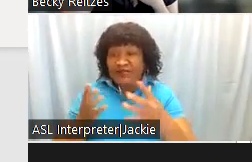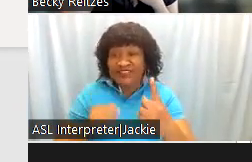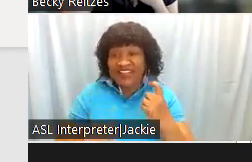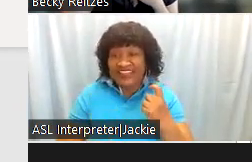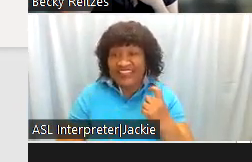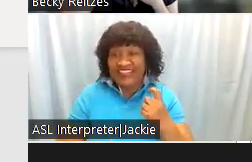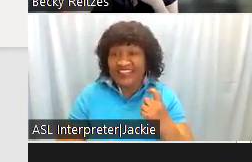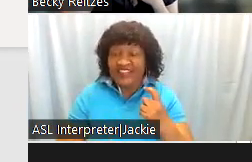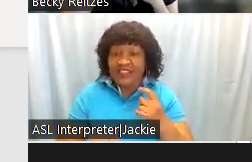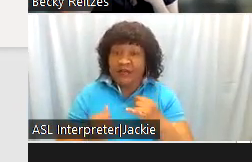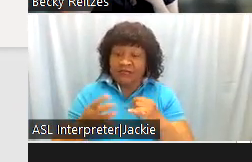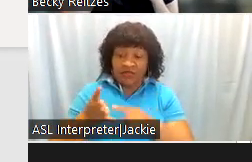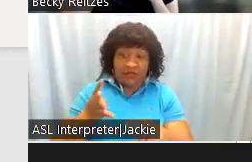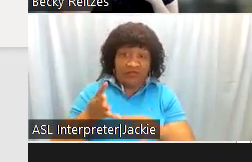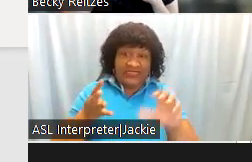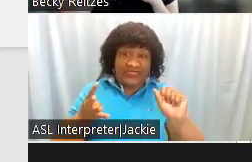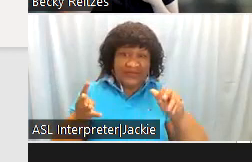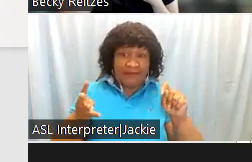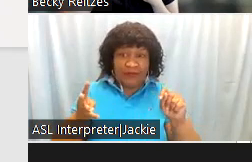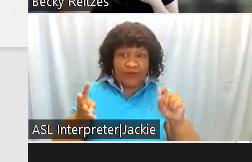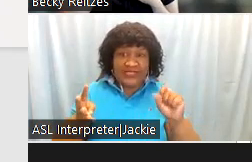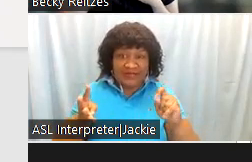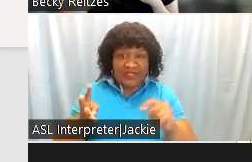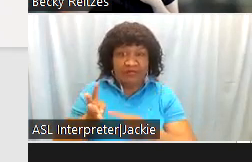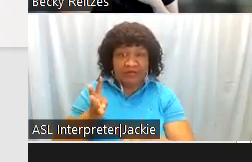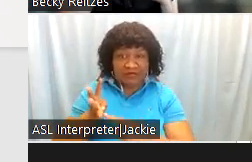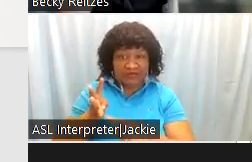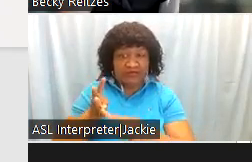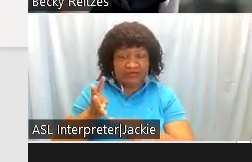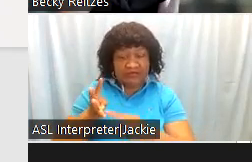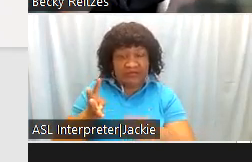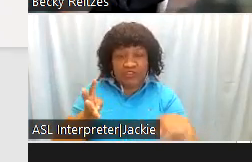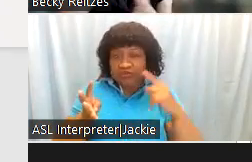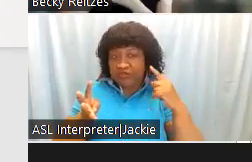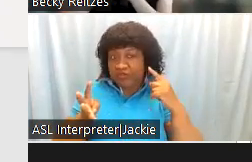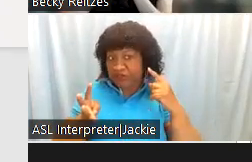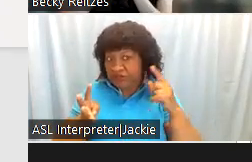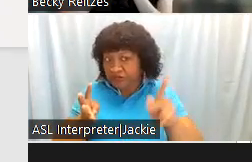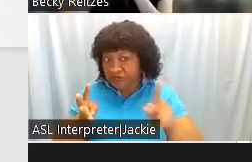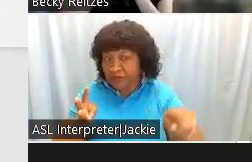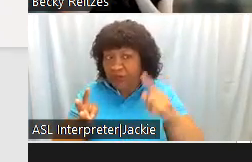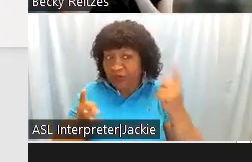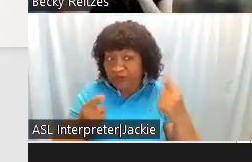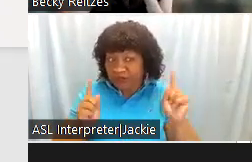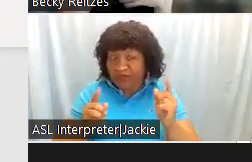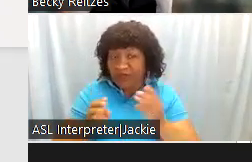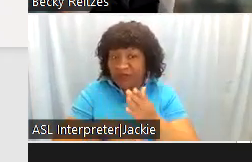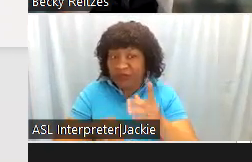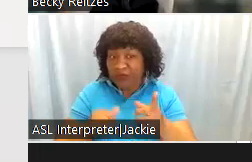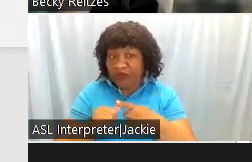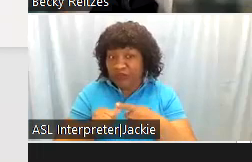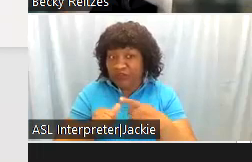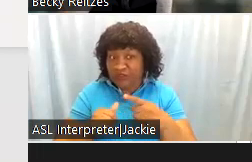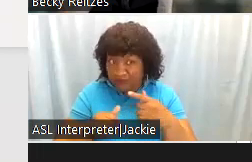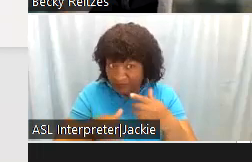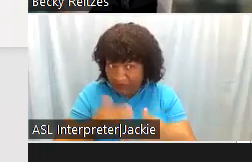is by the end of September, folks who make it through the first round will be asked